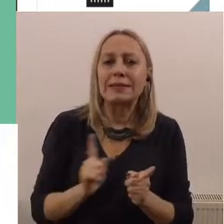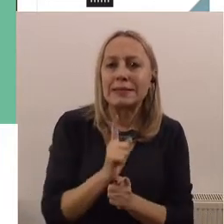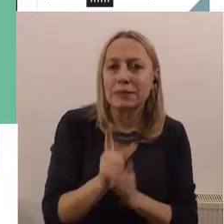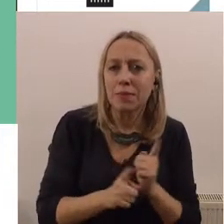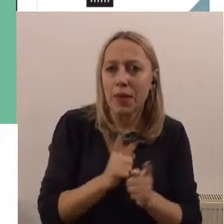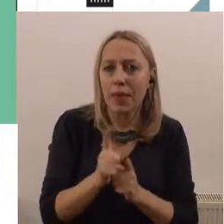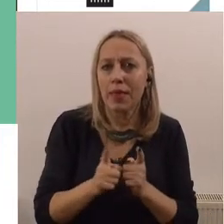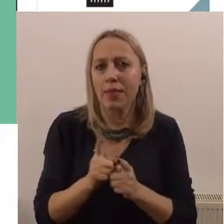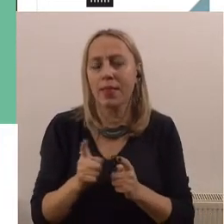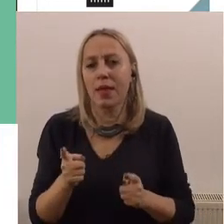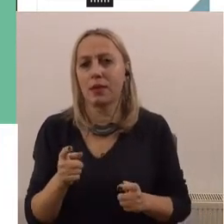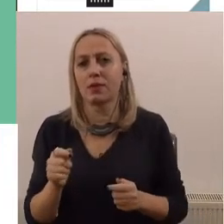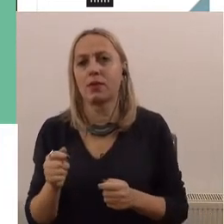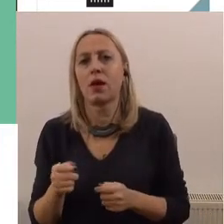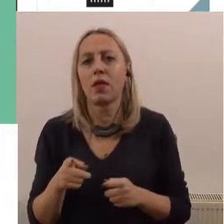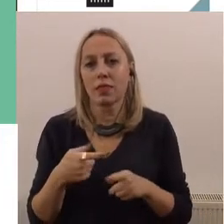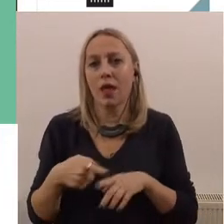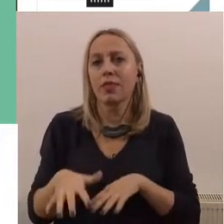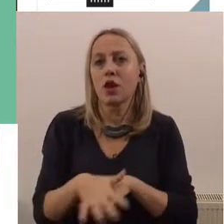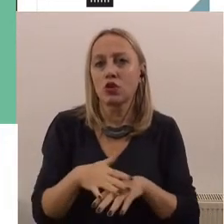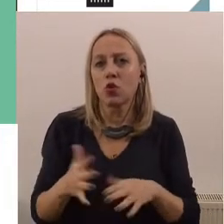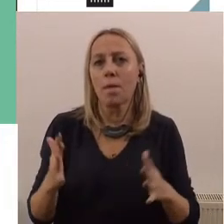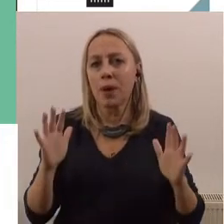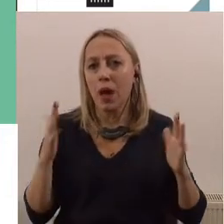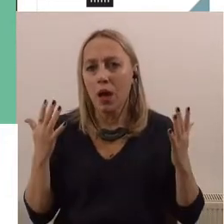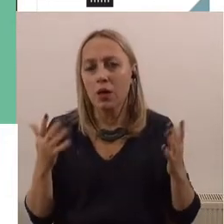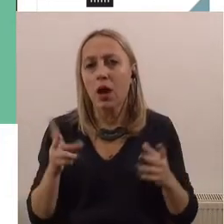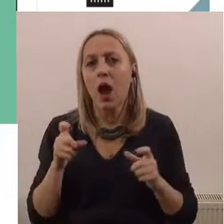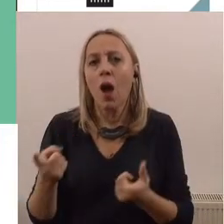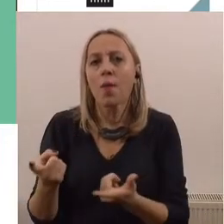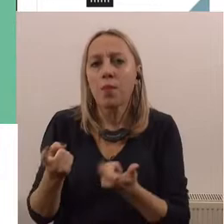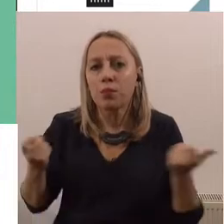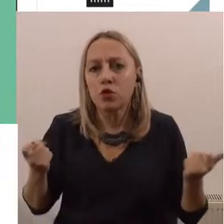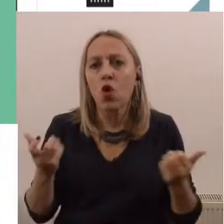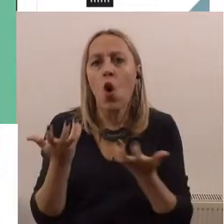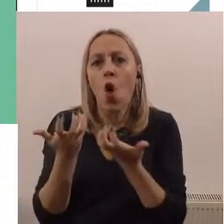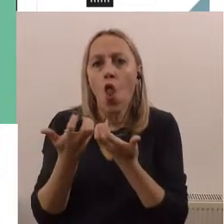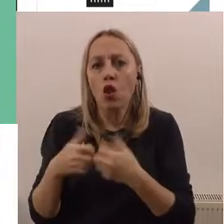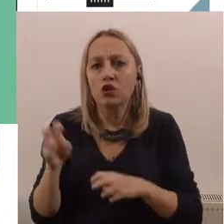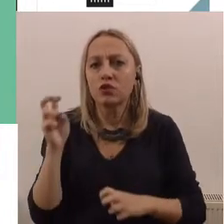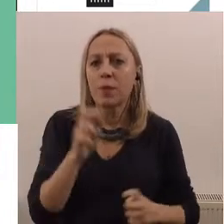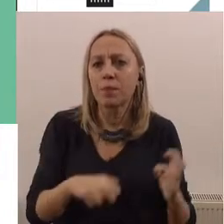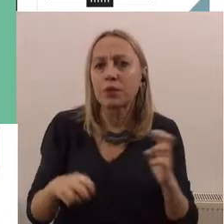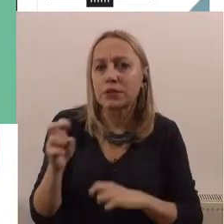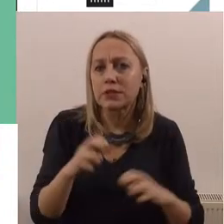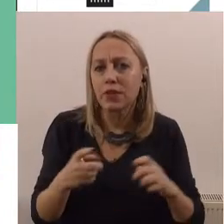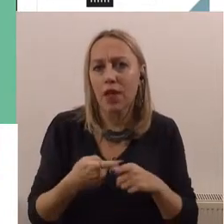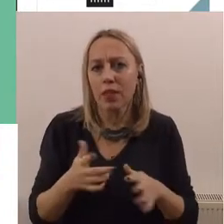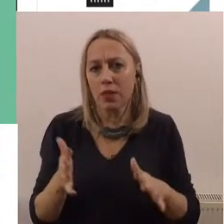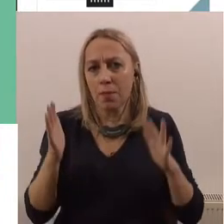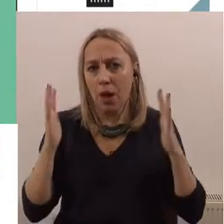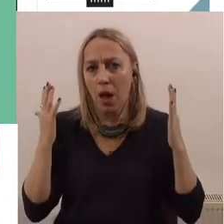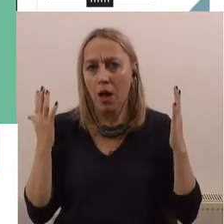of visitors and not and try to force them to notice that there are